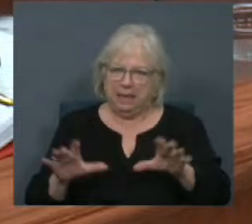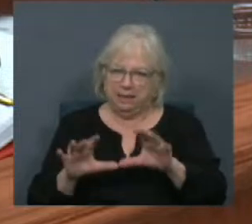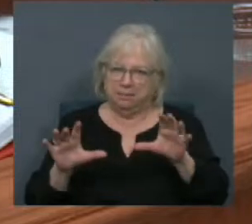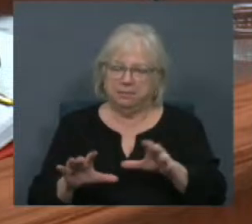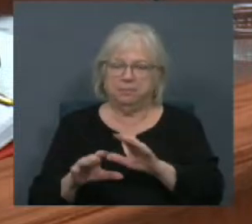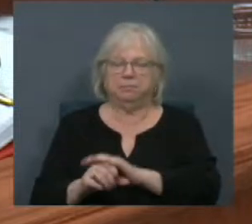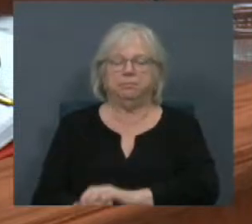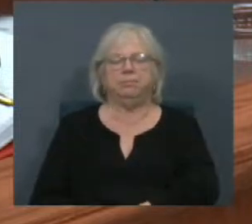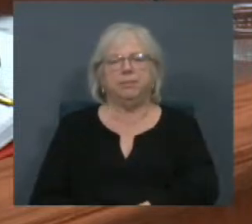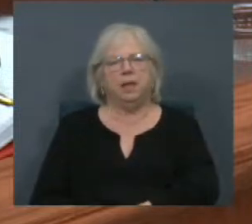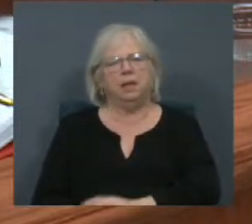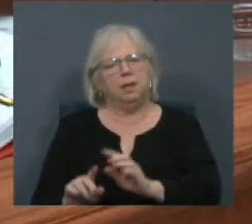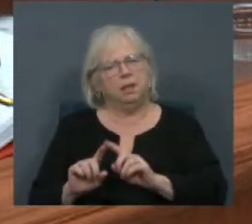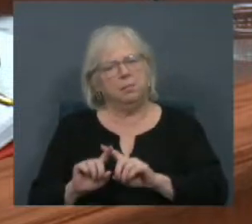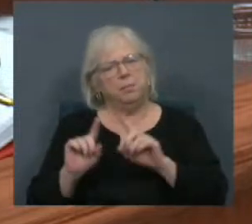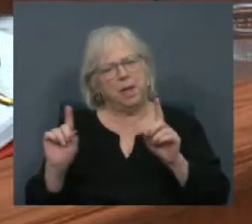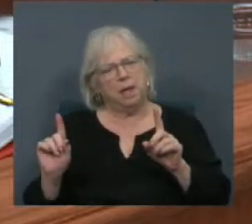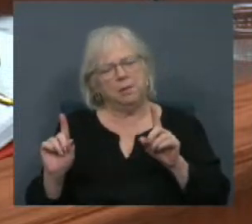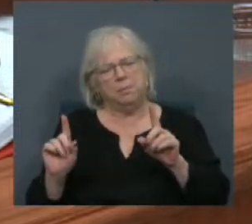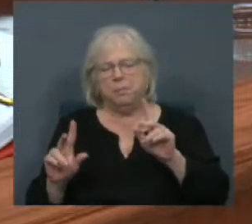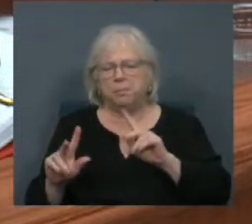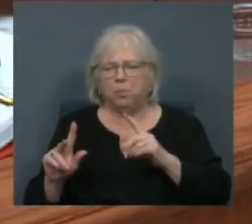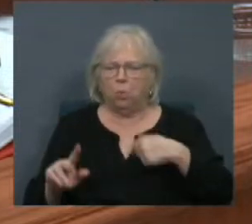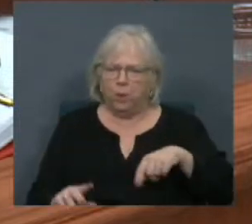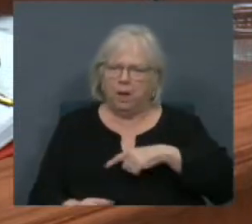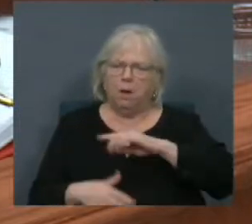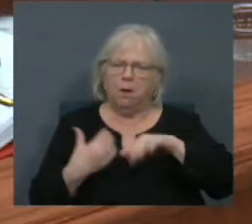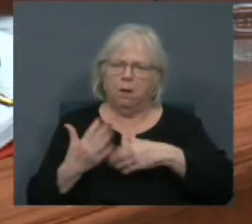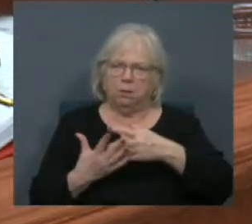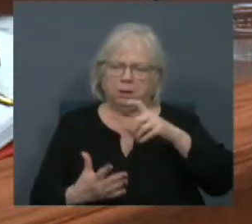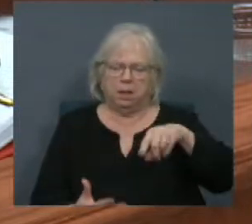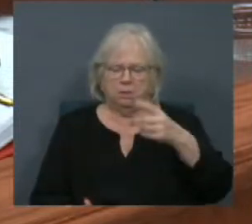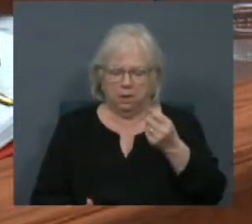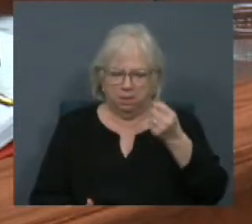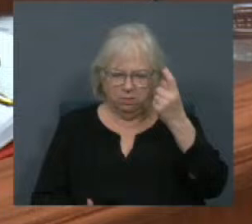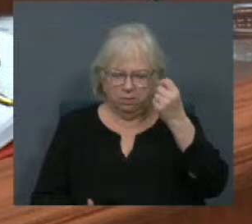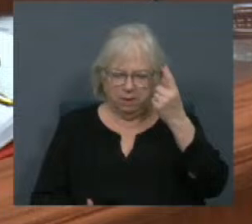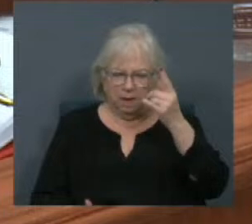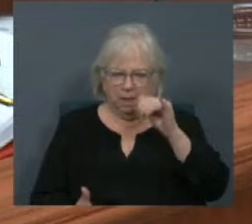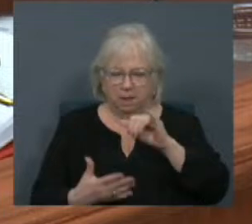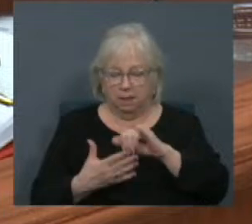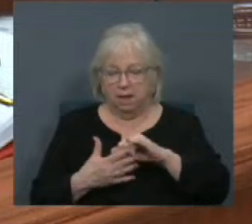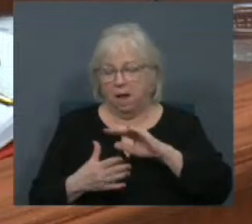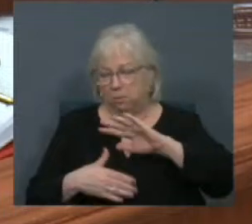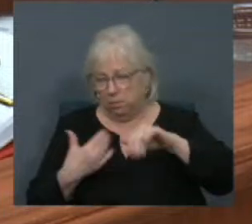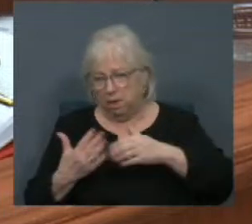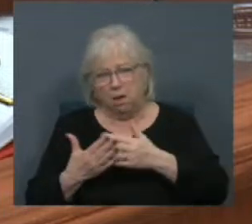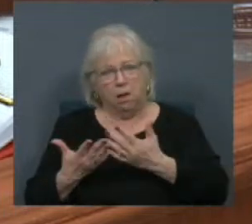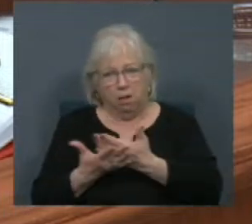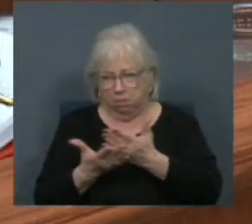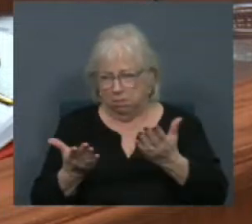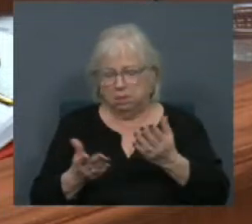But it needs to be understood that while we care about the city,